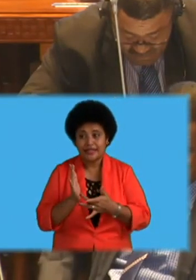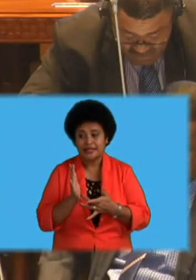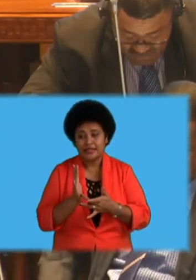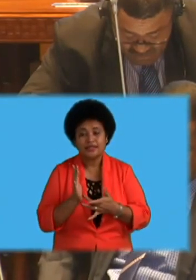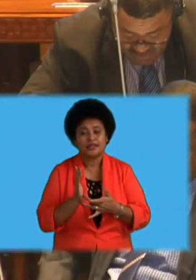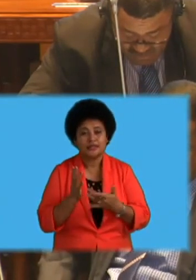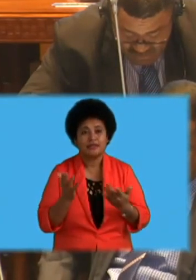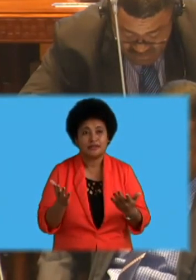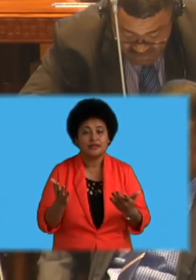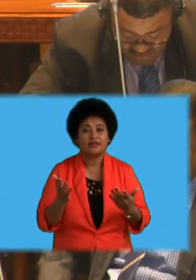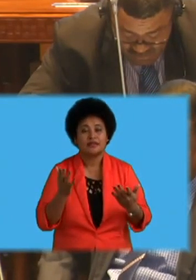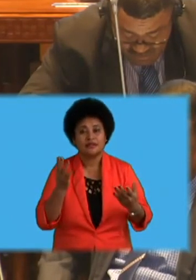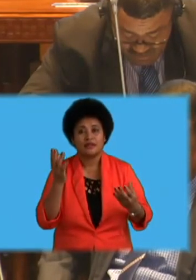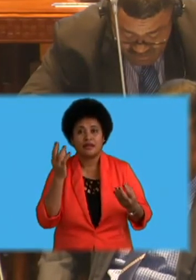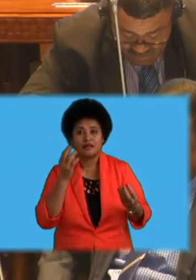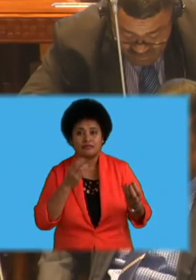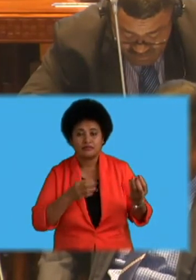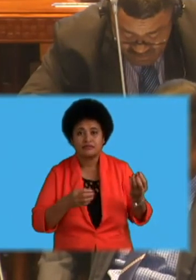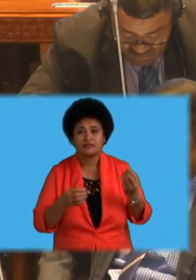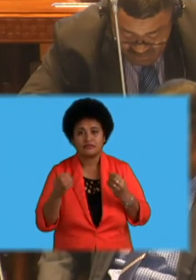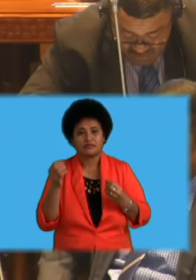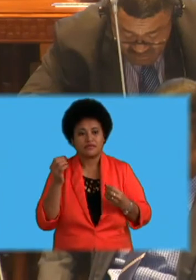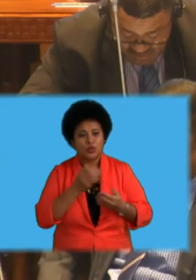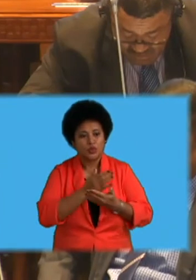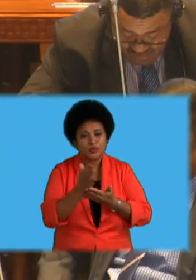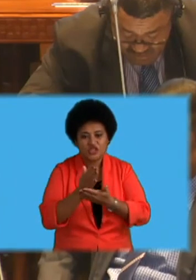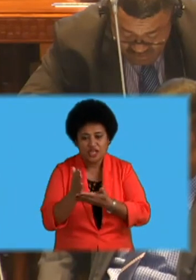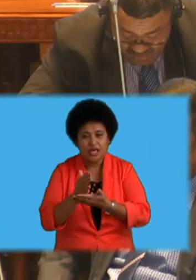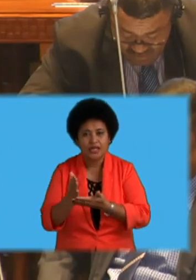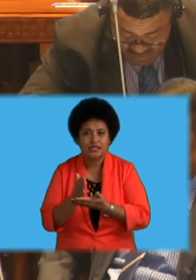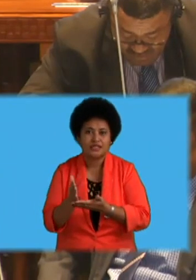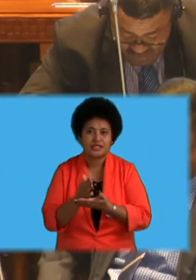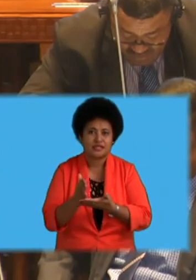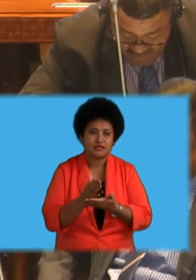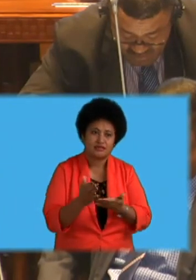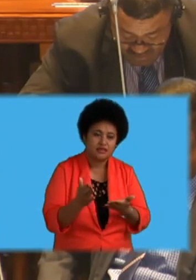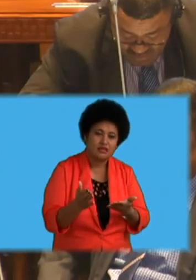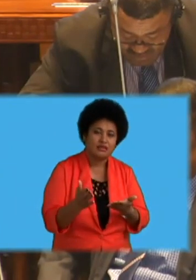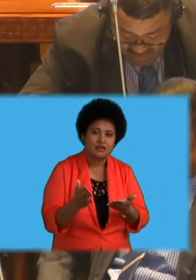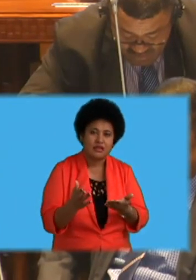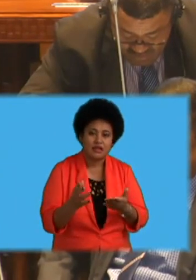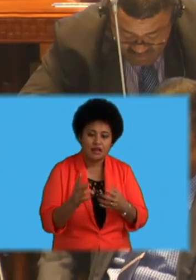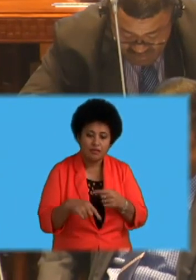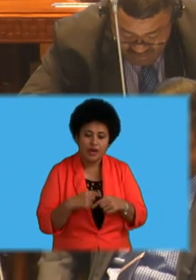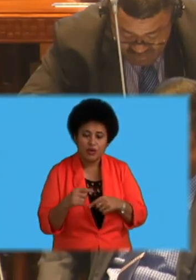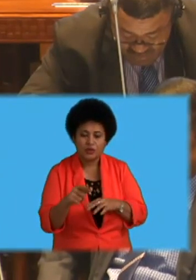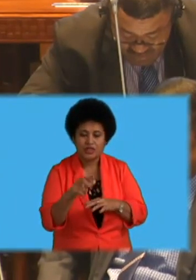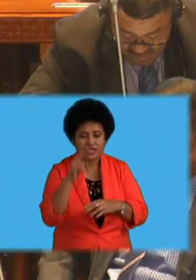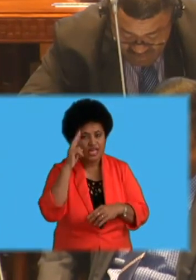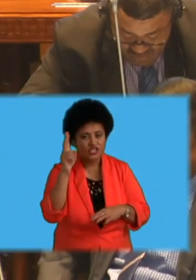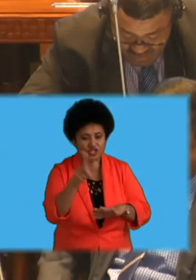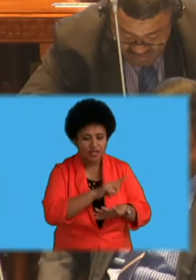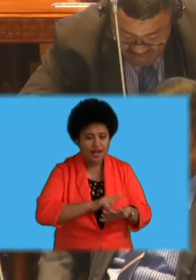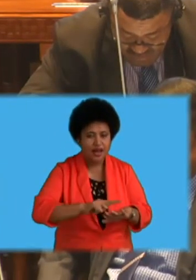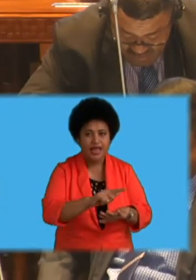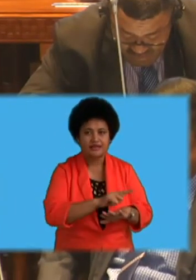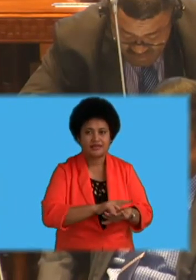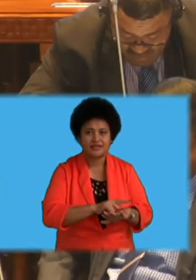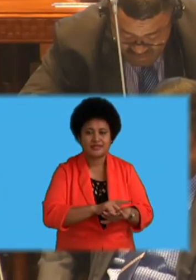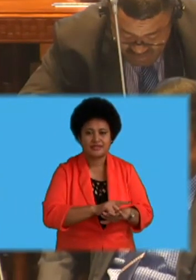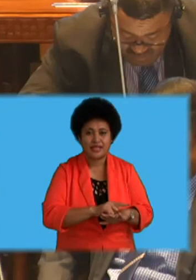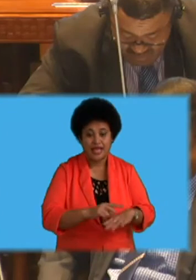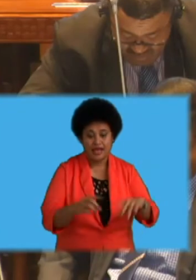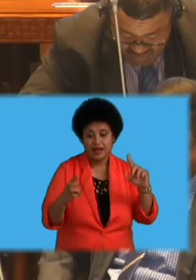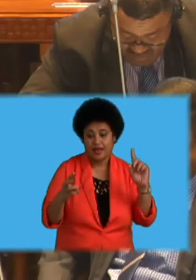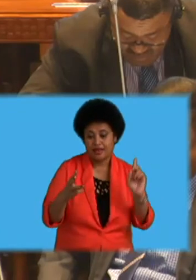will undoubtedly have a bearing on where Fiji is headed, particularly where national land use plan is concerned. Another